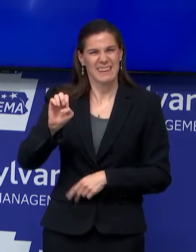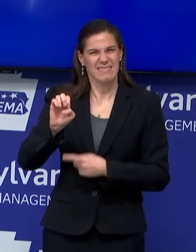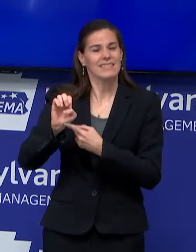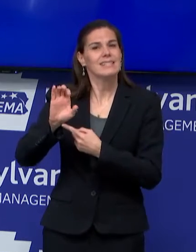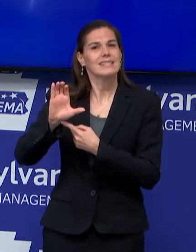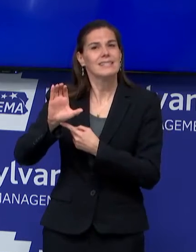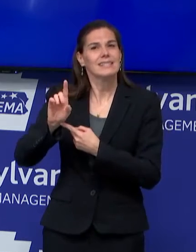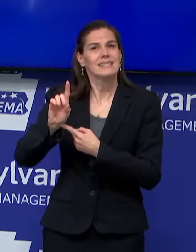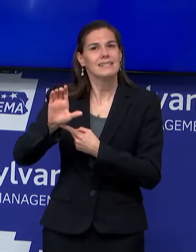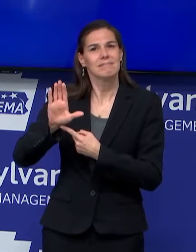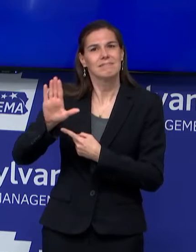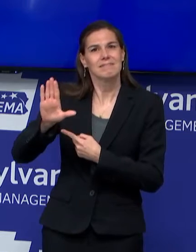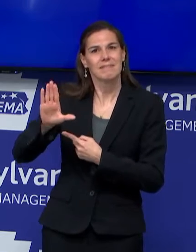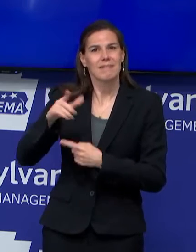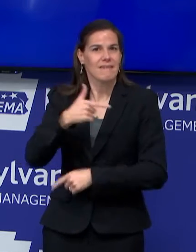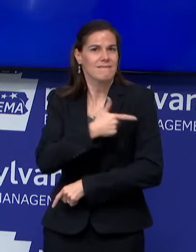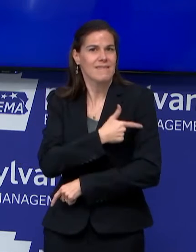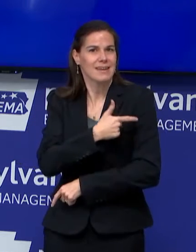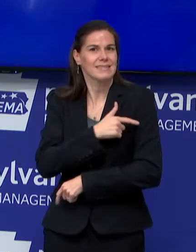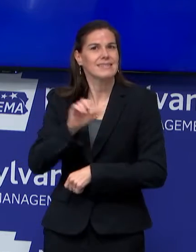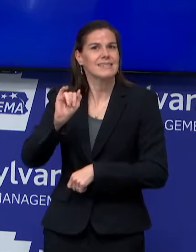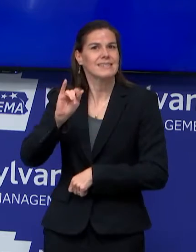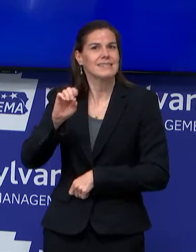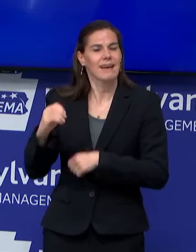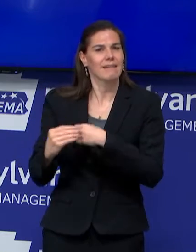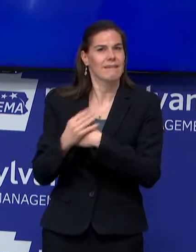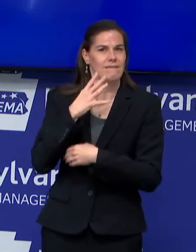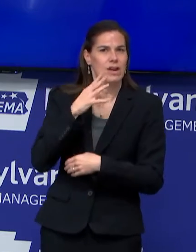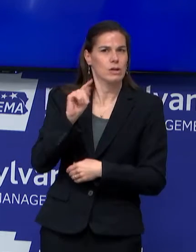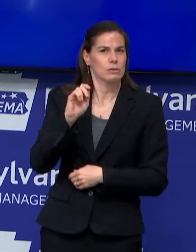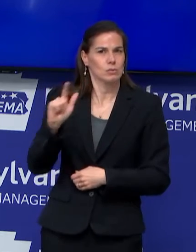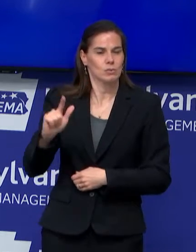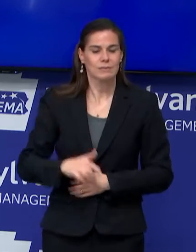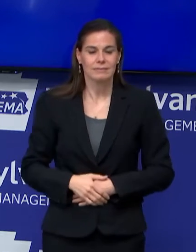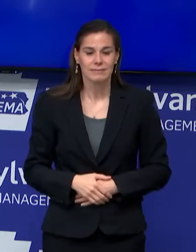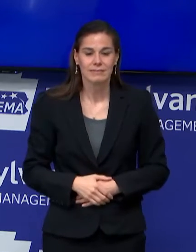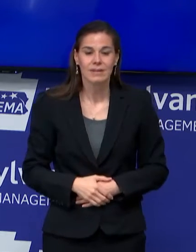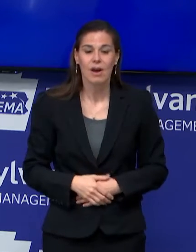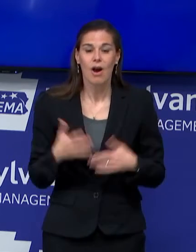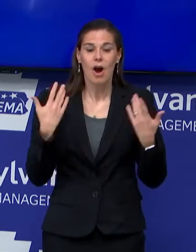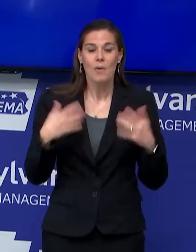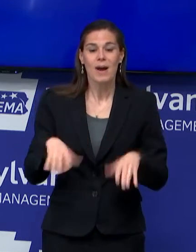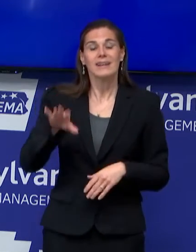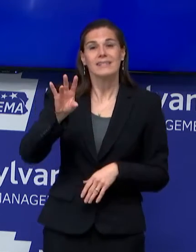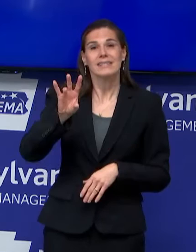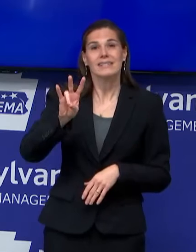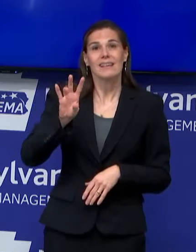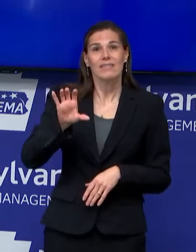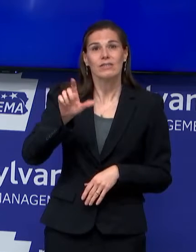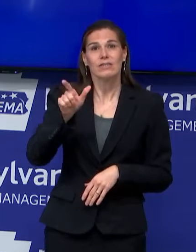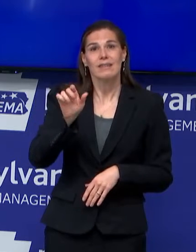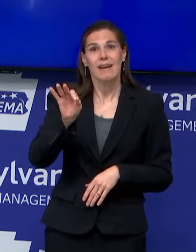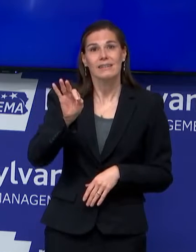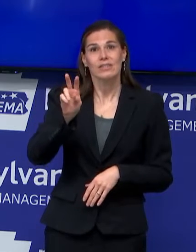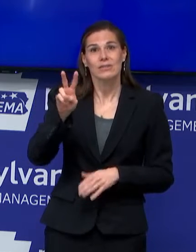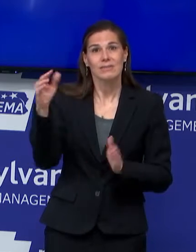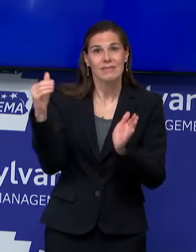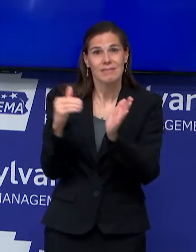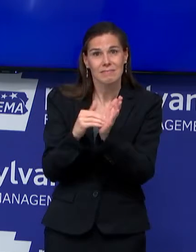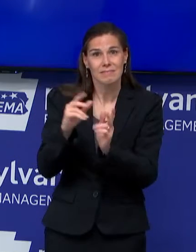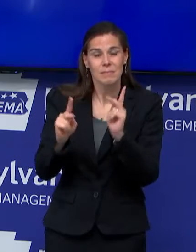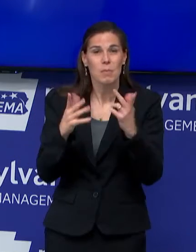than 792,000 people who have downloaded COVID Alert PA app, and today they have easier access to our